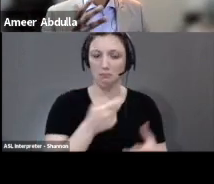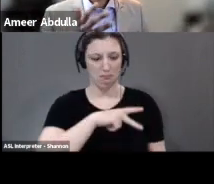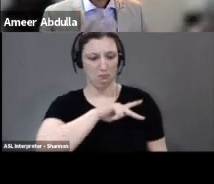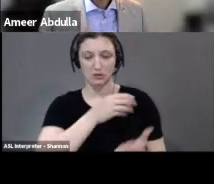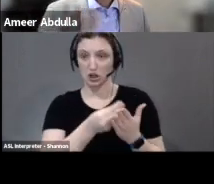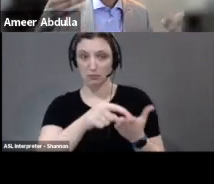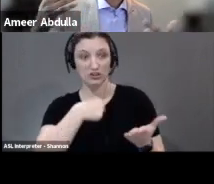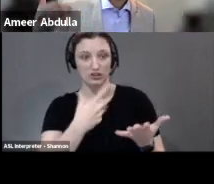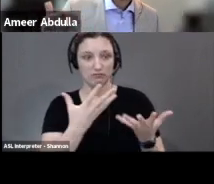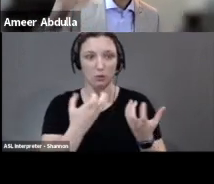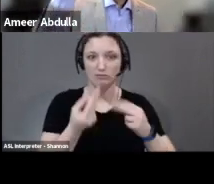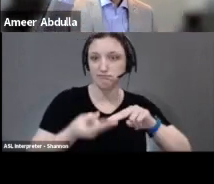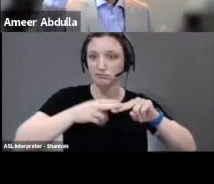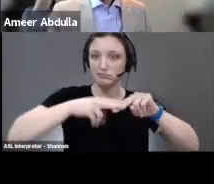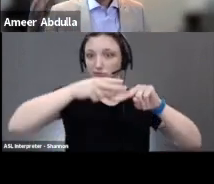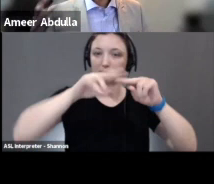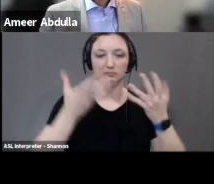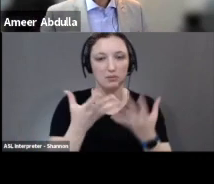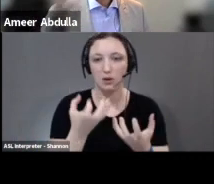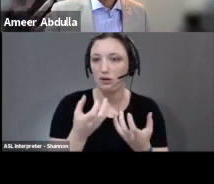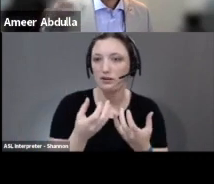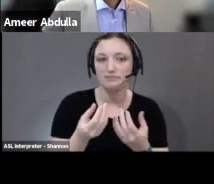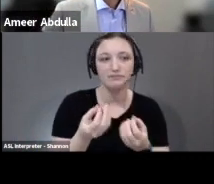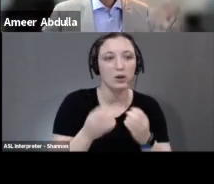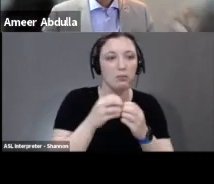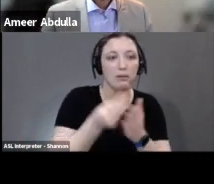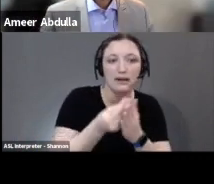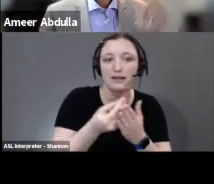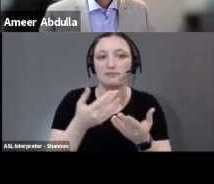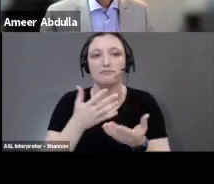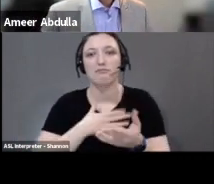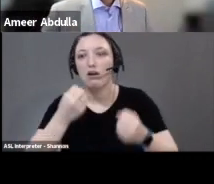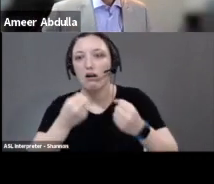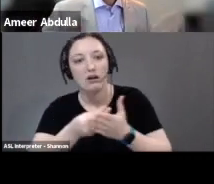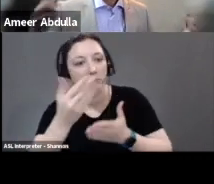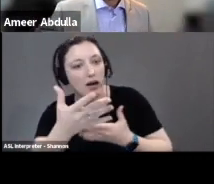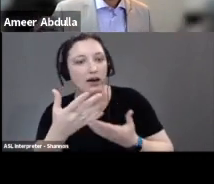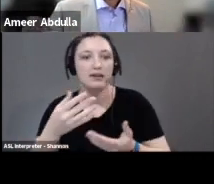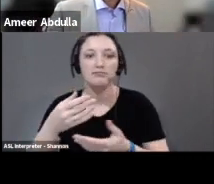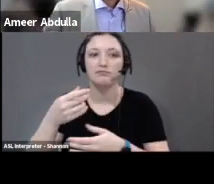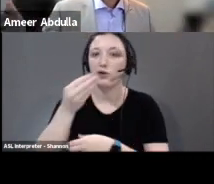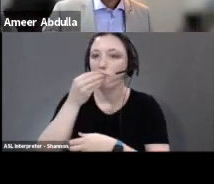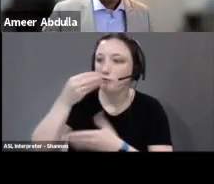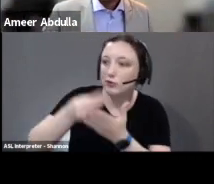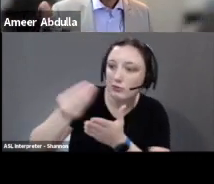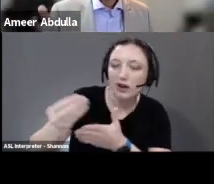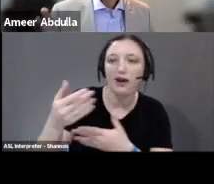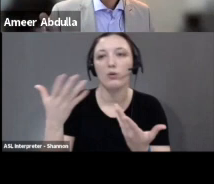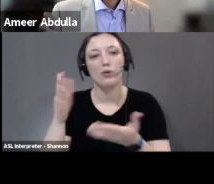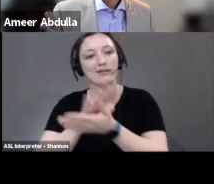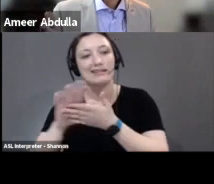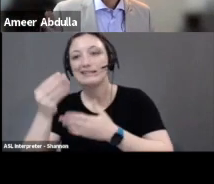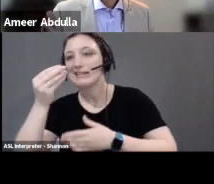you want to be able to pay your mortgage, pay your car, pay your bills, go to the grocery store, go out for a nice dinner. Those things all require